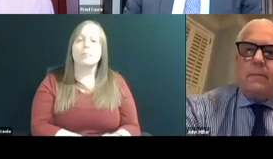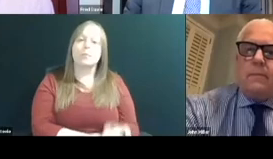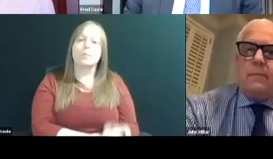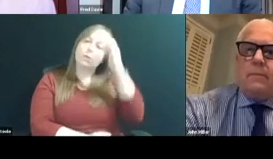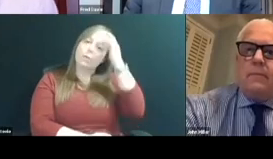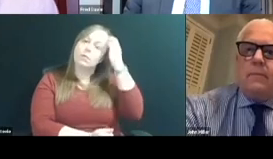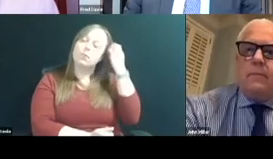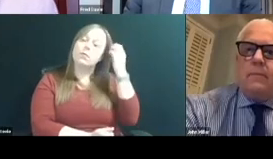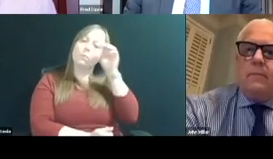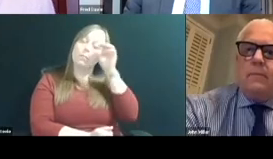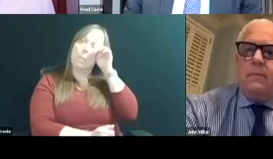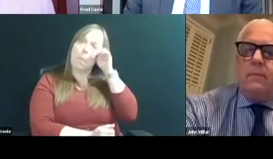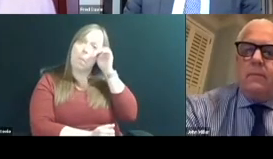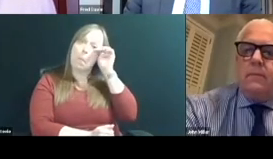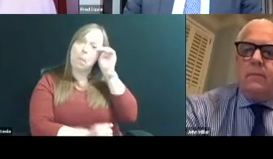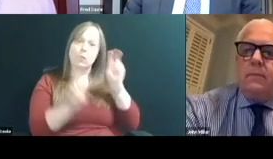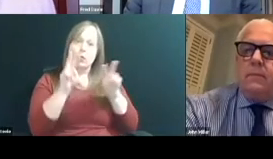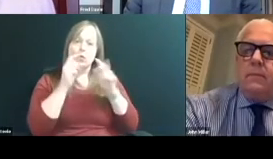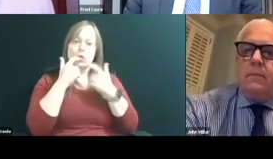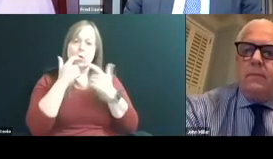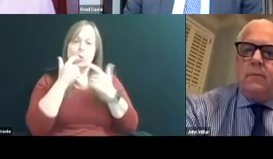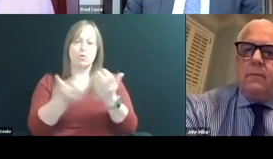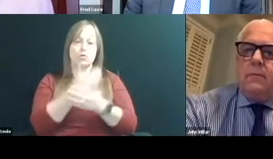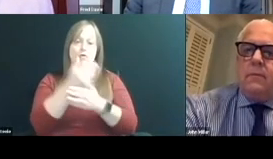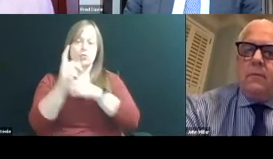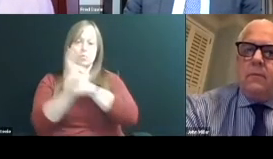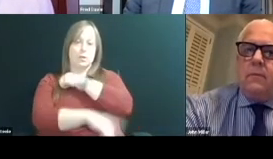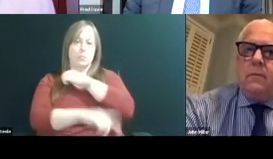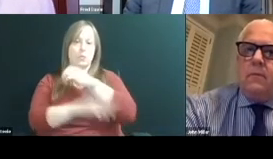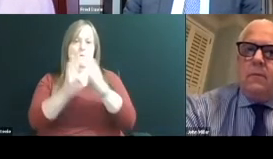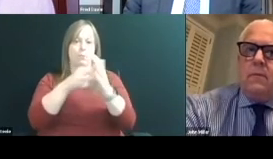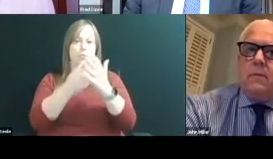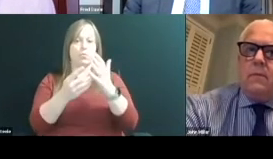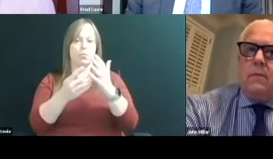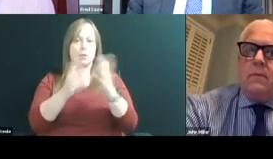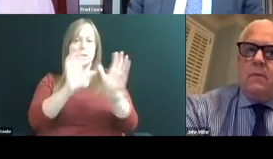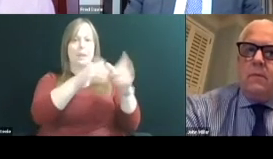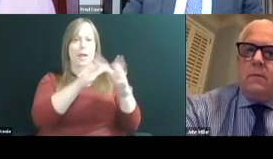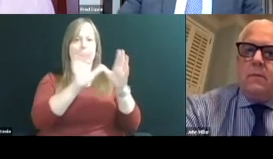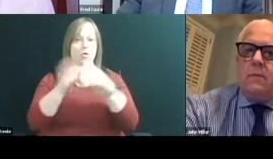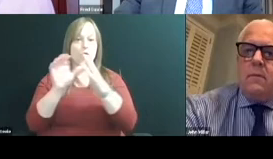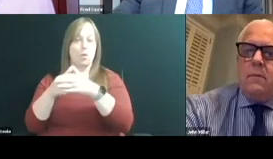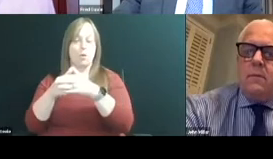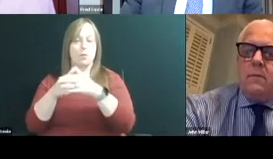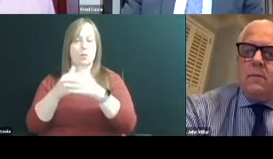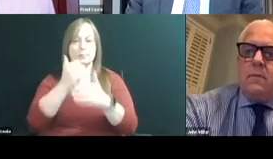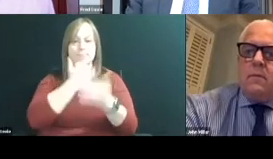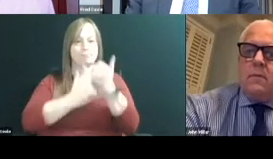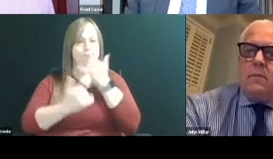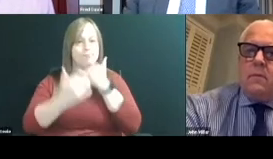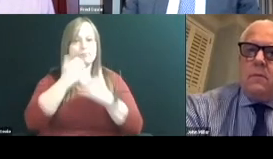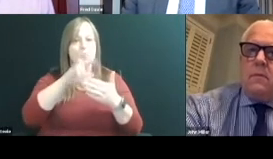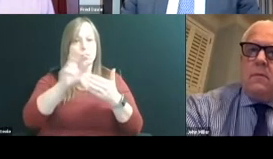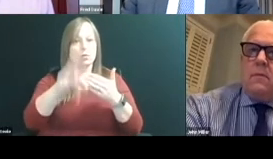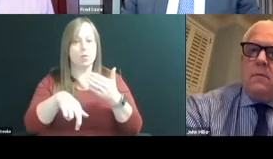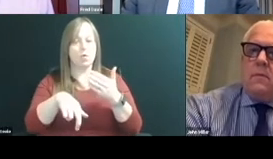again, for those watching, this new disciplinary metric sets up sort of categories of misconduct and the